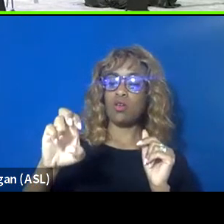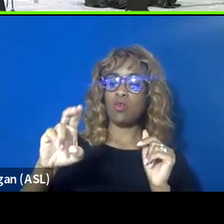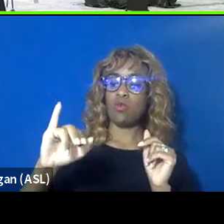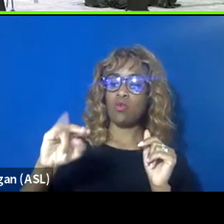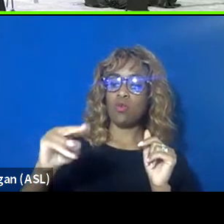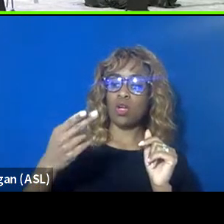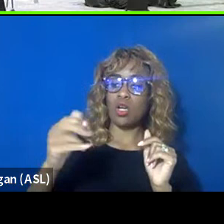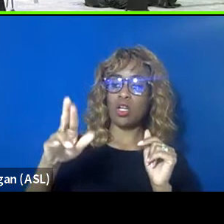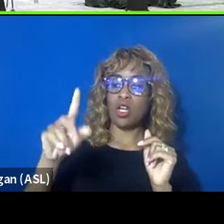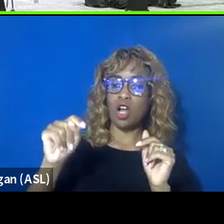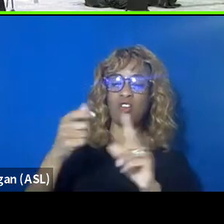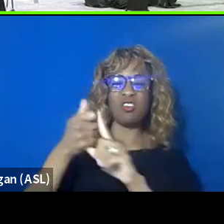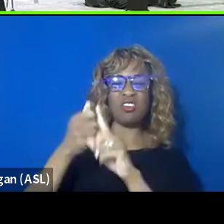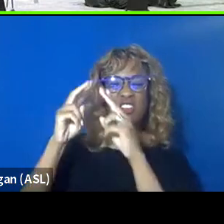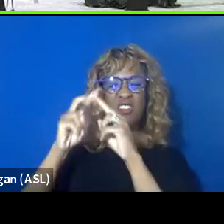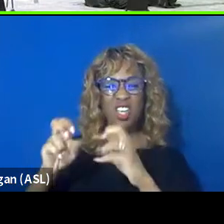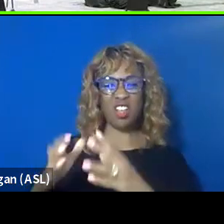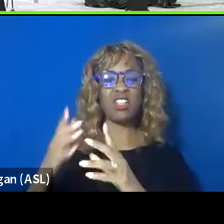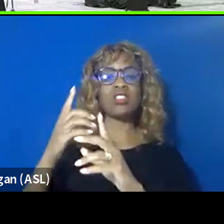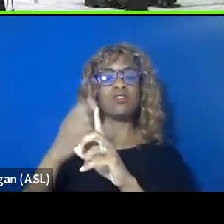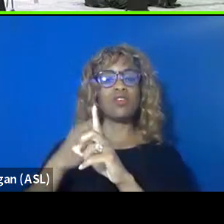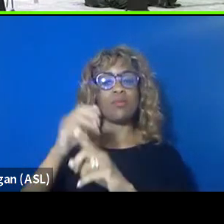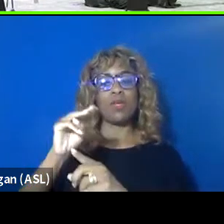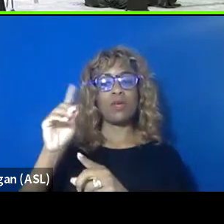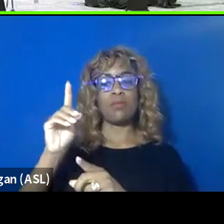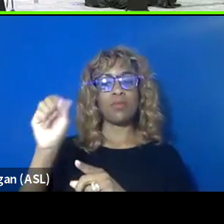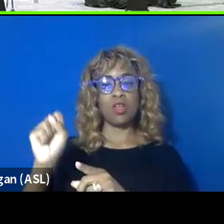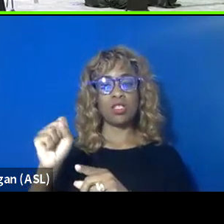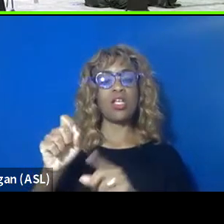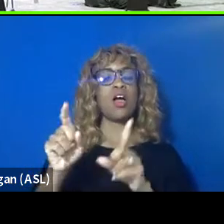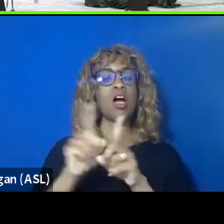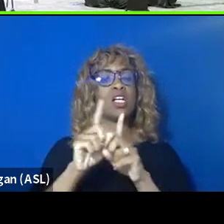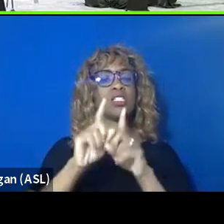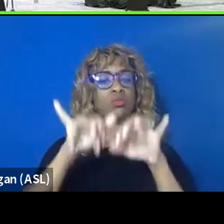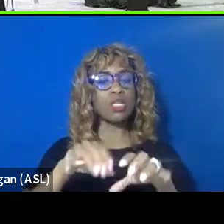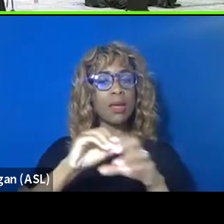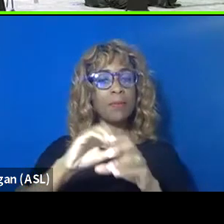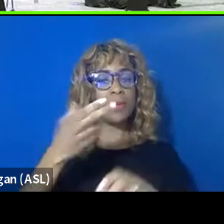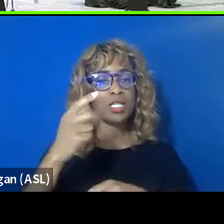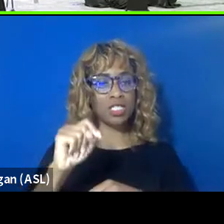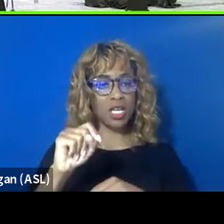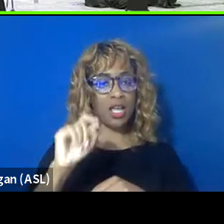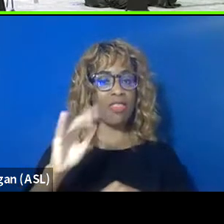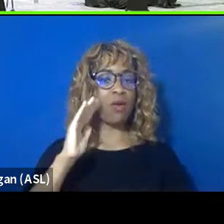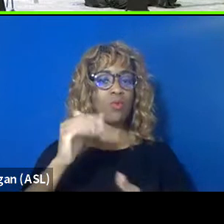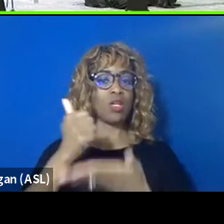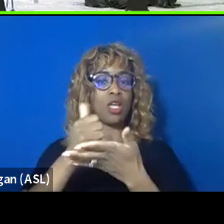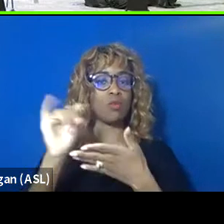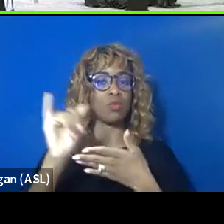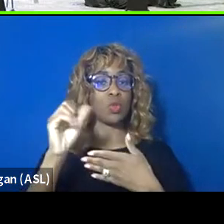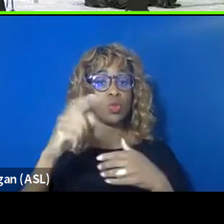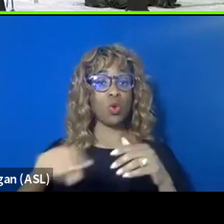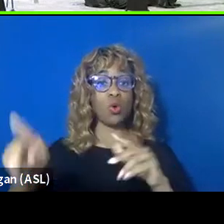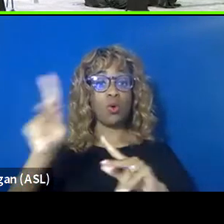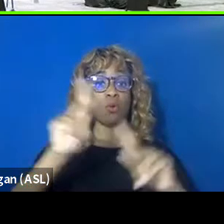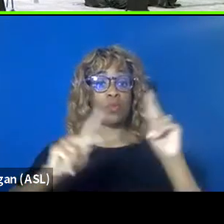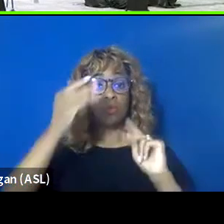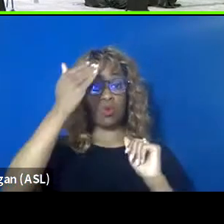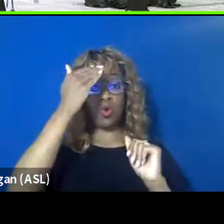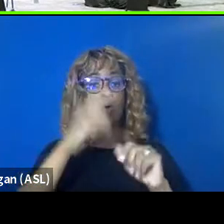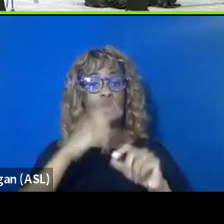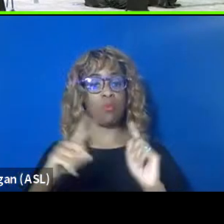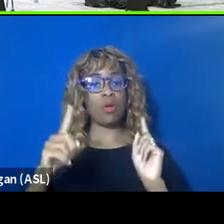be appreciated. And as a courtesy, if you put it in the chat, that would be helpful so people are aware. But there